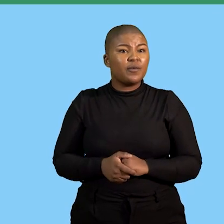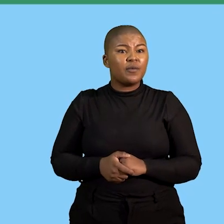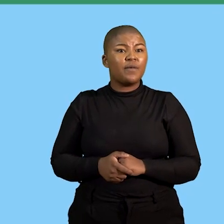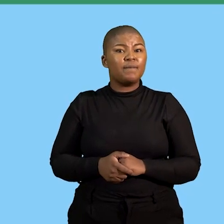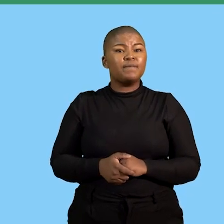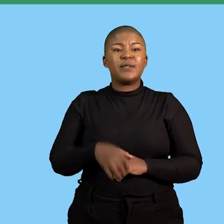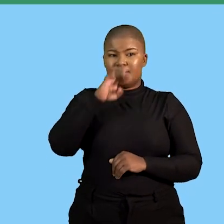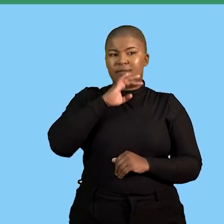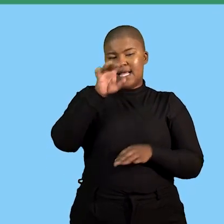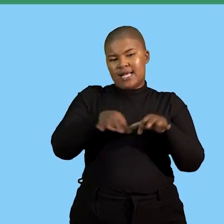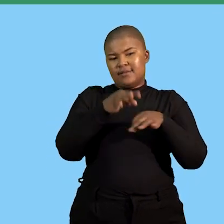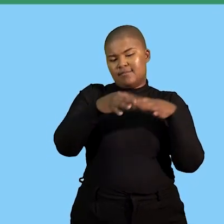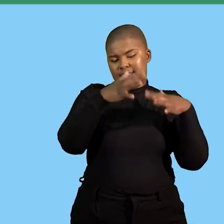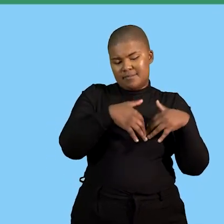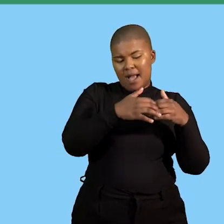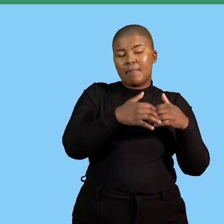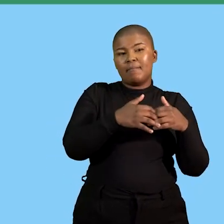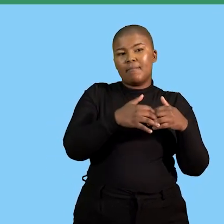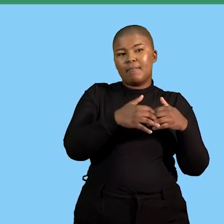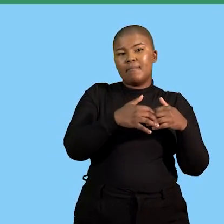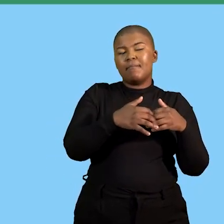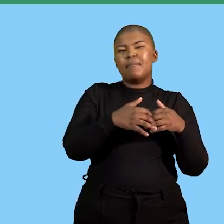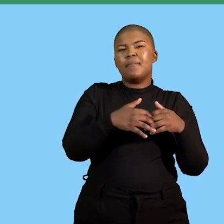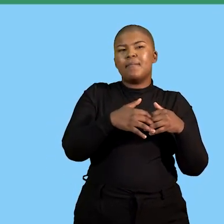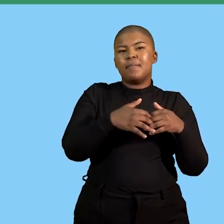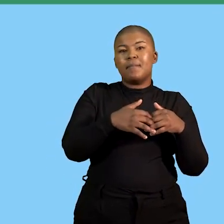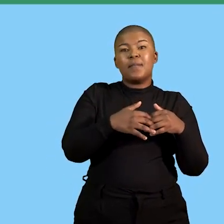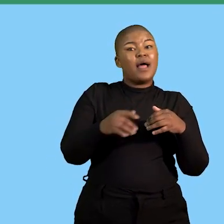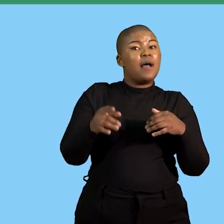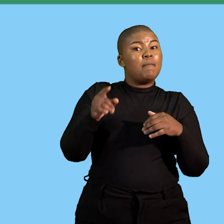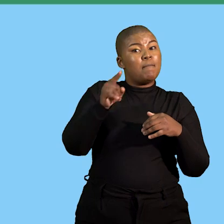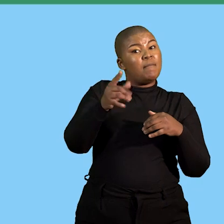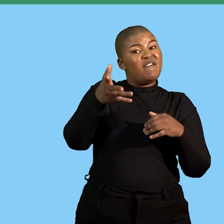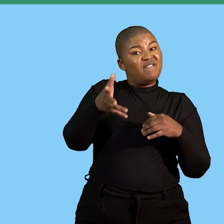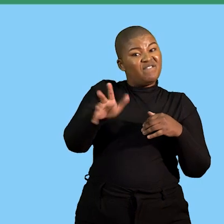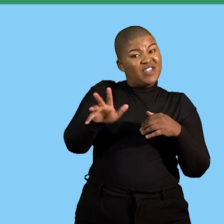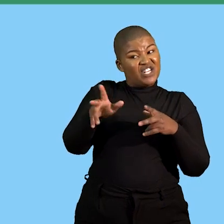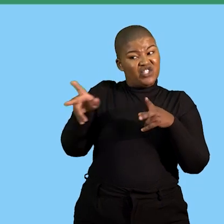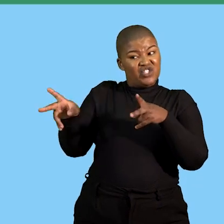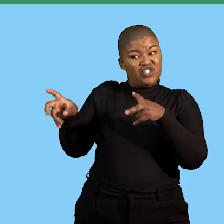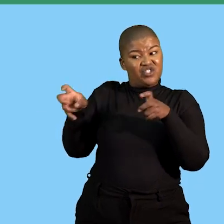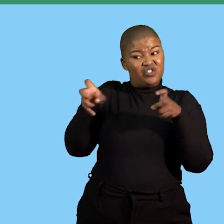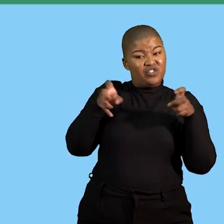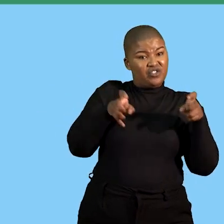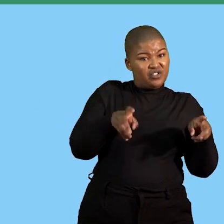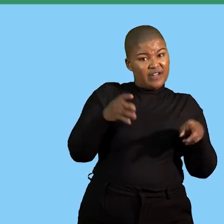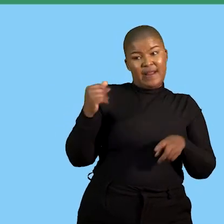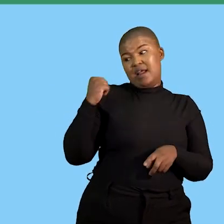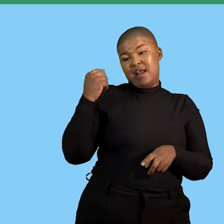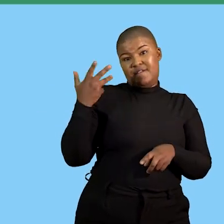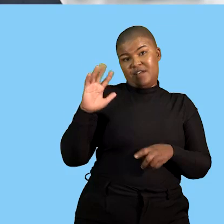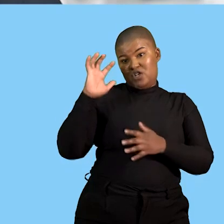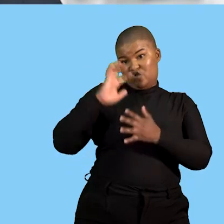that? You would explain 2 others except the one quoted from